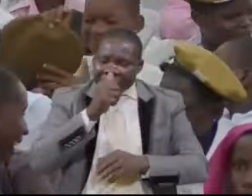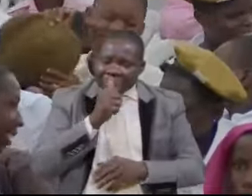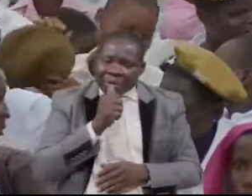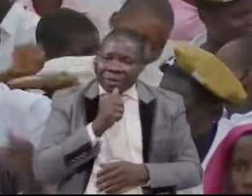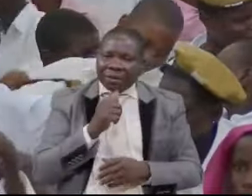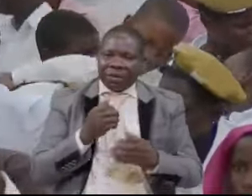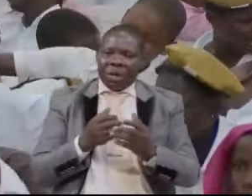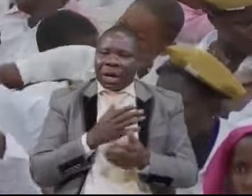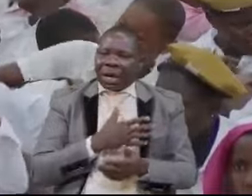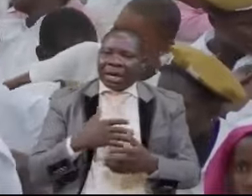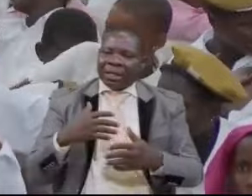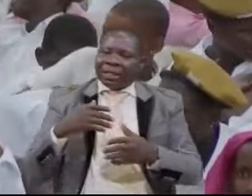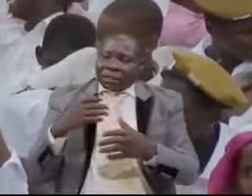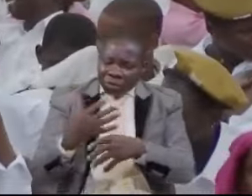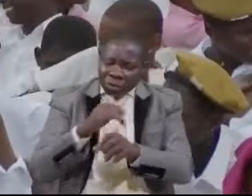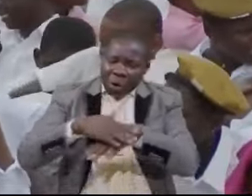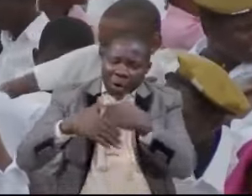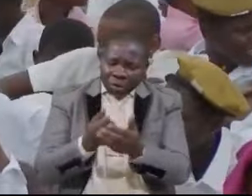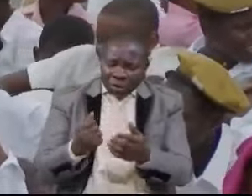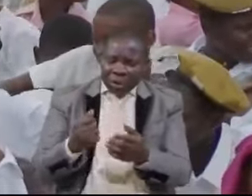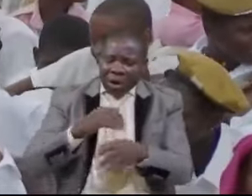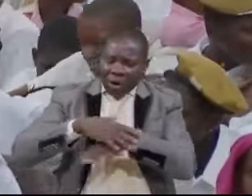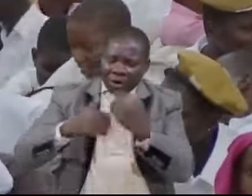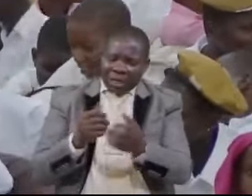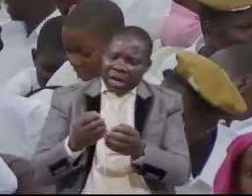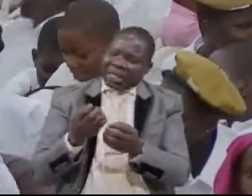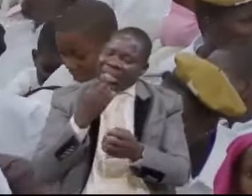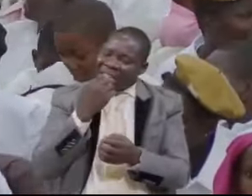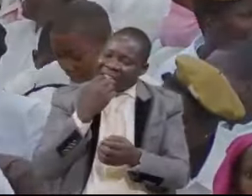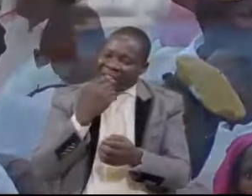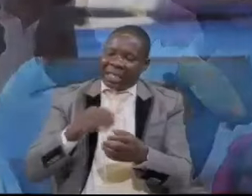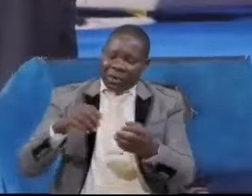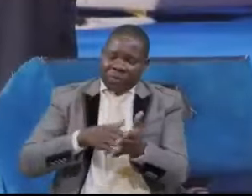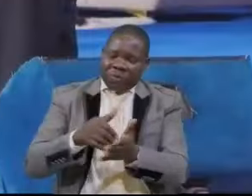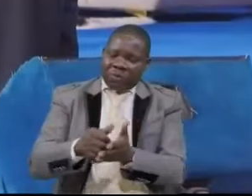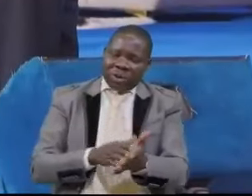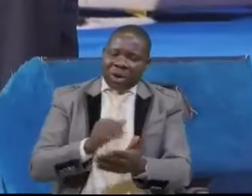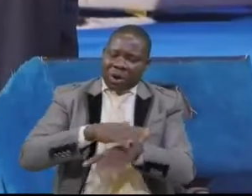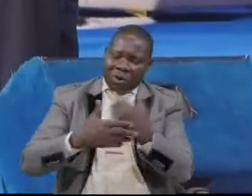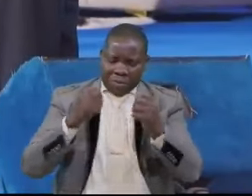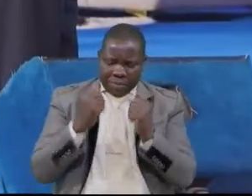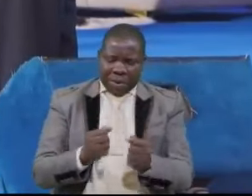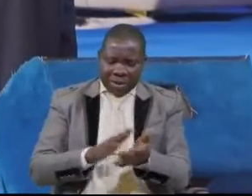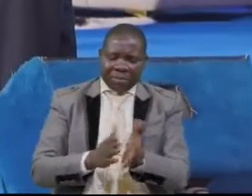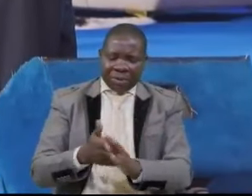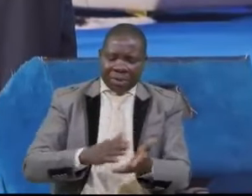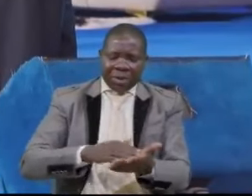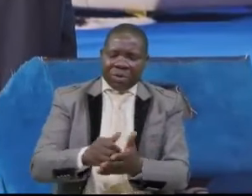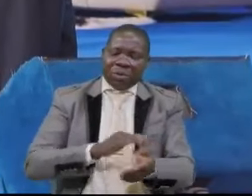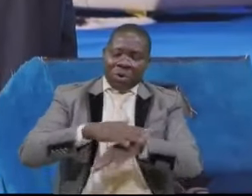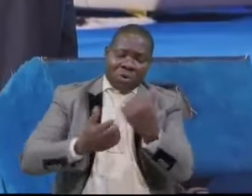their claws, and weakened their teeth, and weakened them. And then all through the night, they became like a